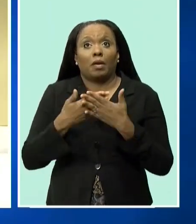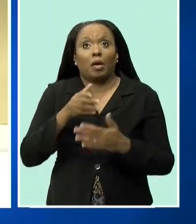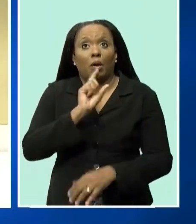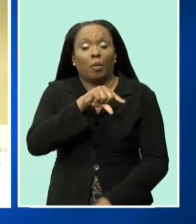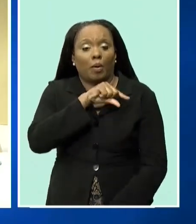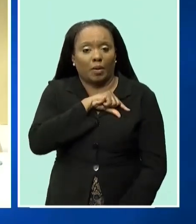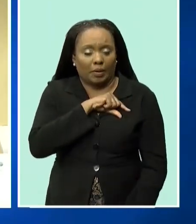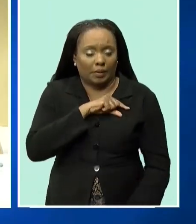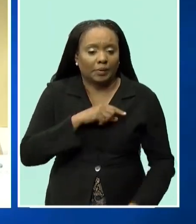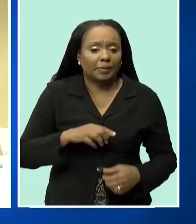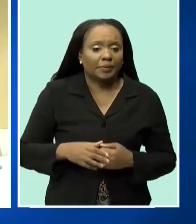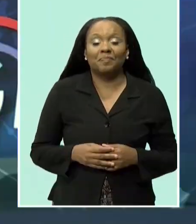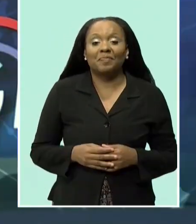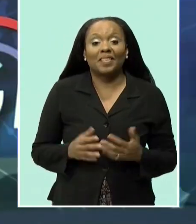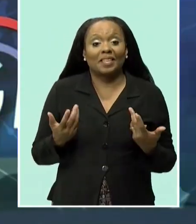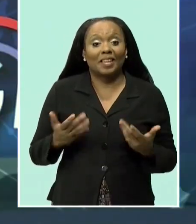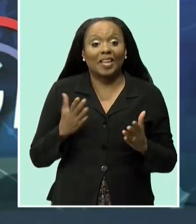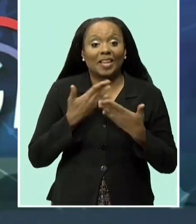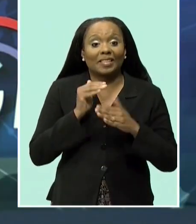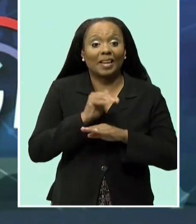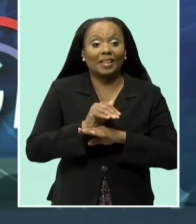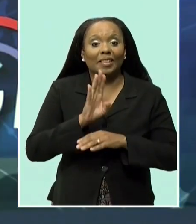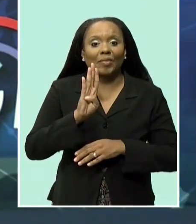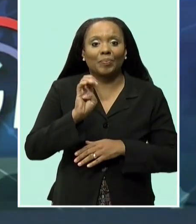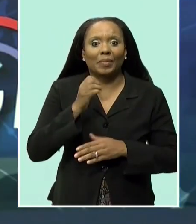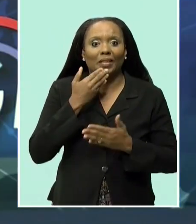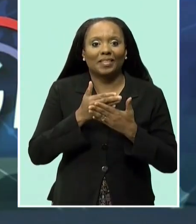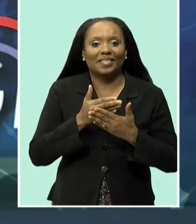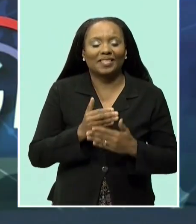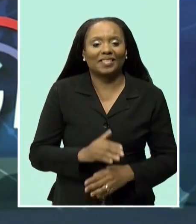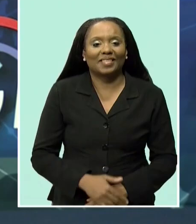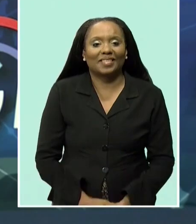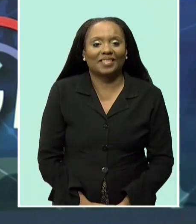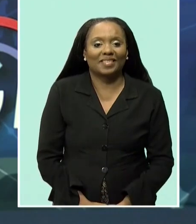the Business Report. That's our news. Good night and be good.